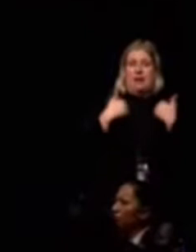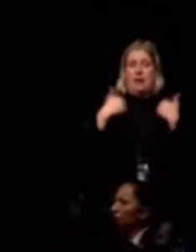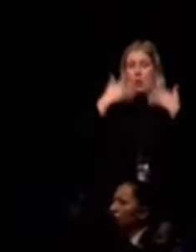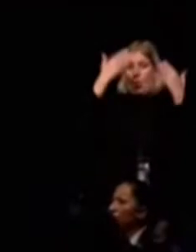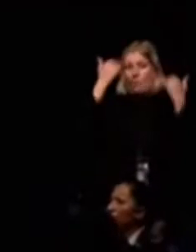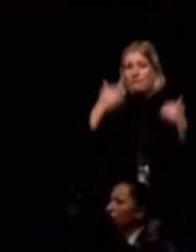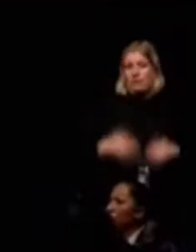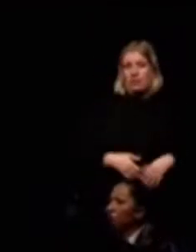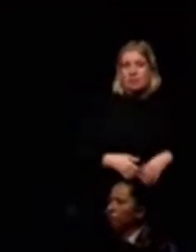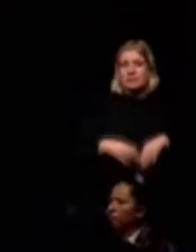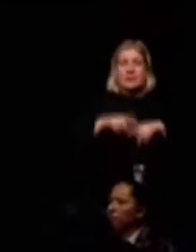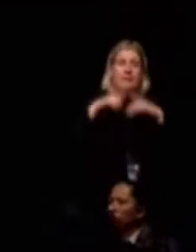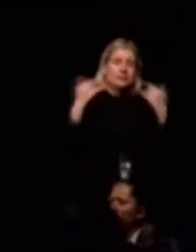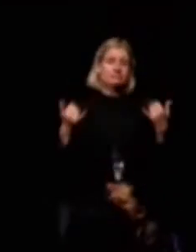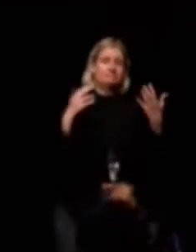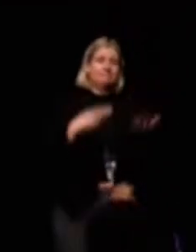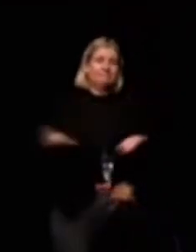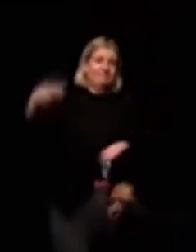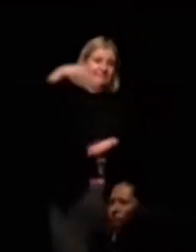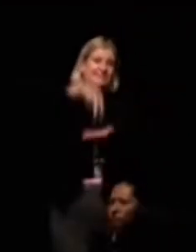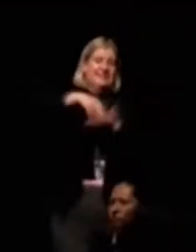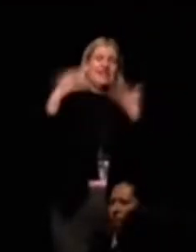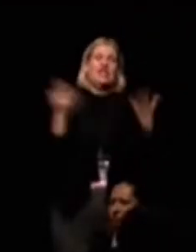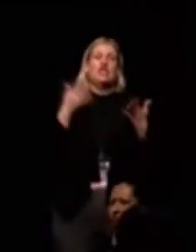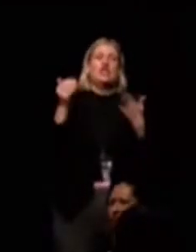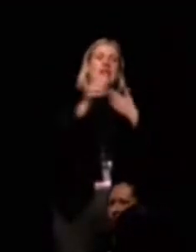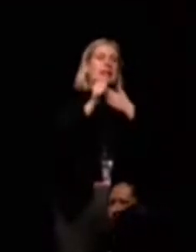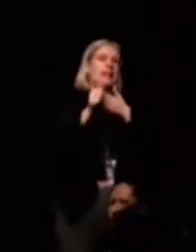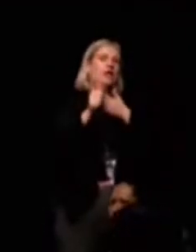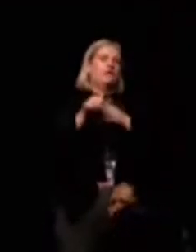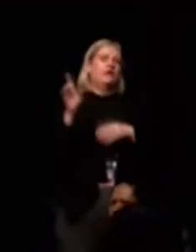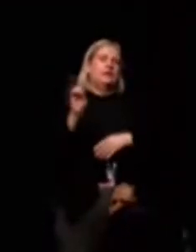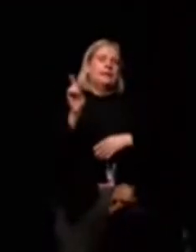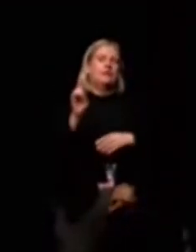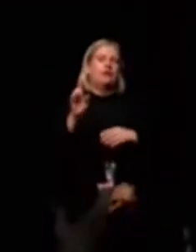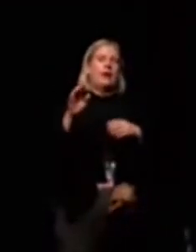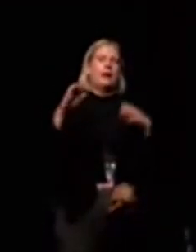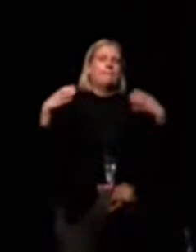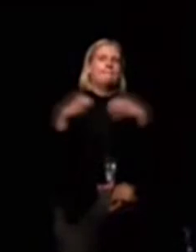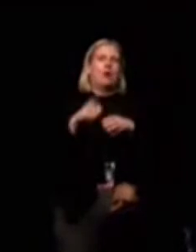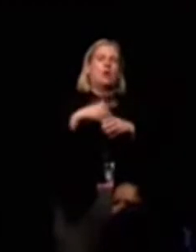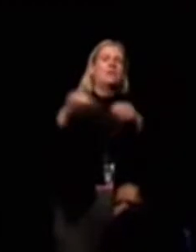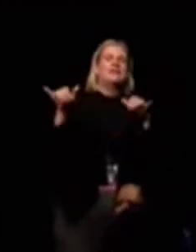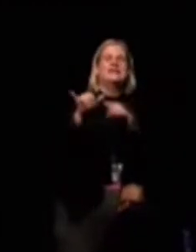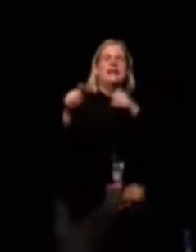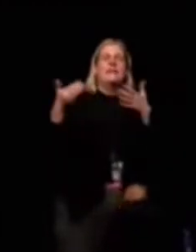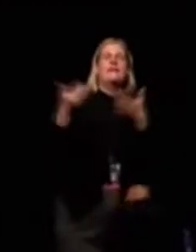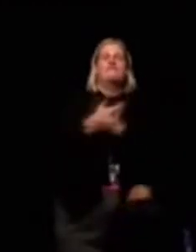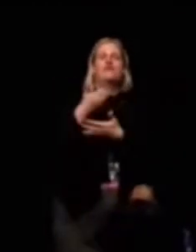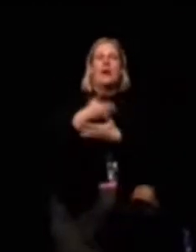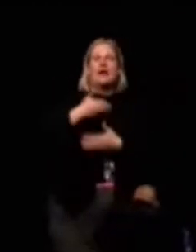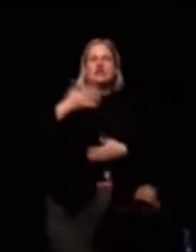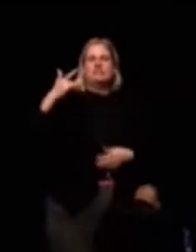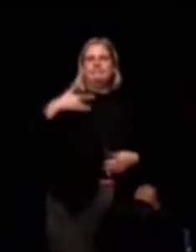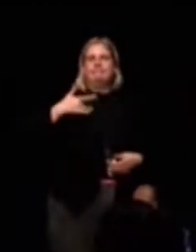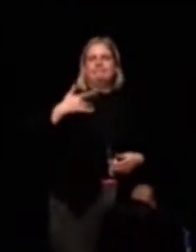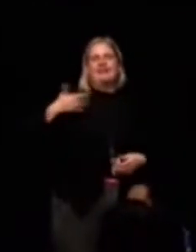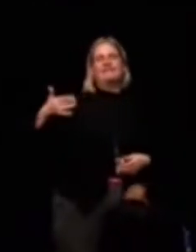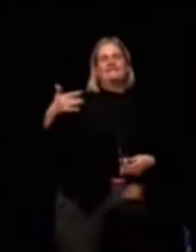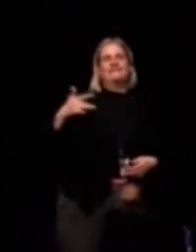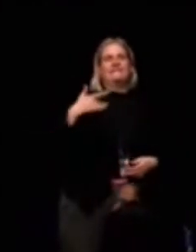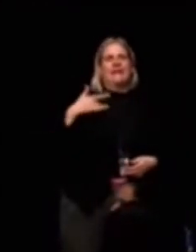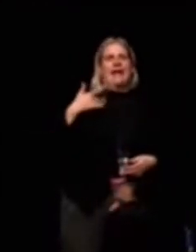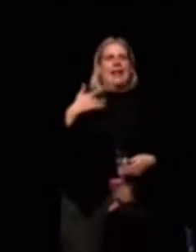I stand before you today as the leader of the Democratic Party with the same fresh sense of optimism and belief